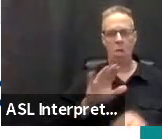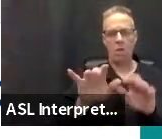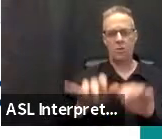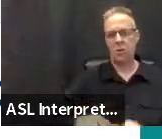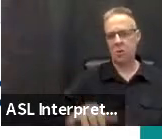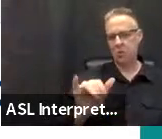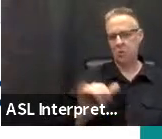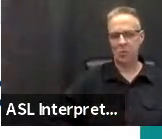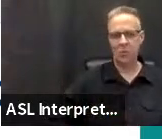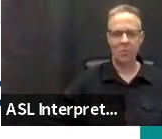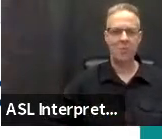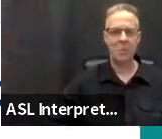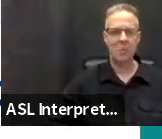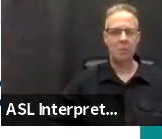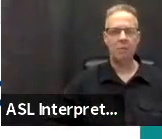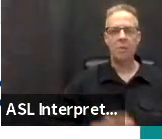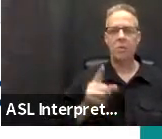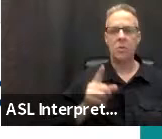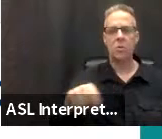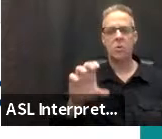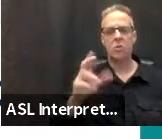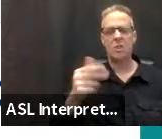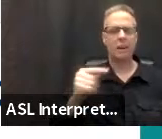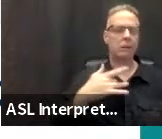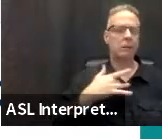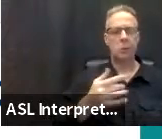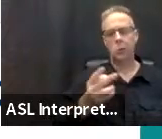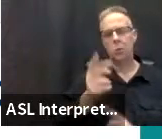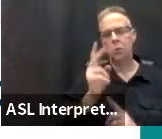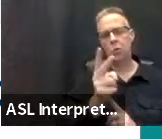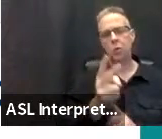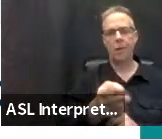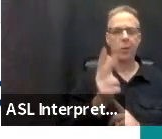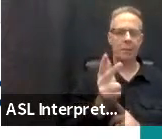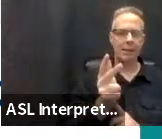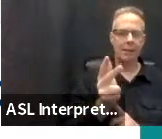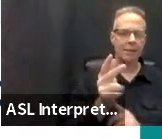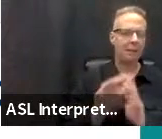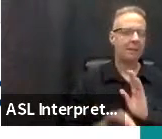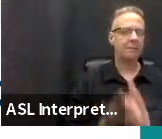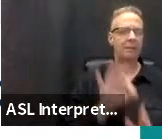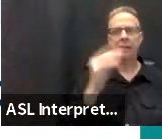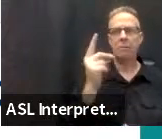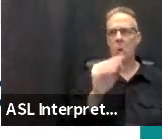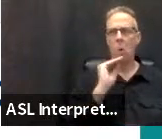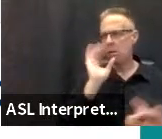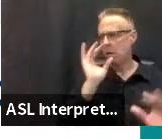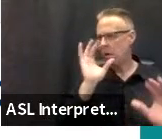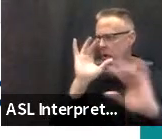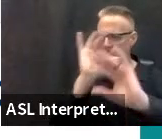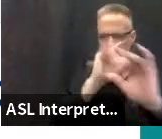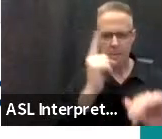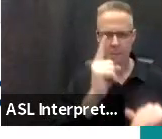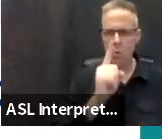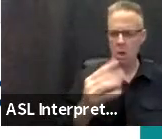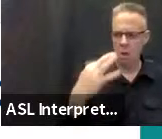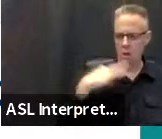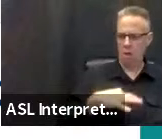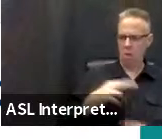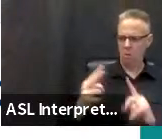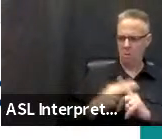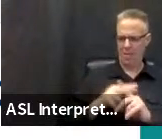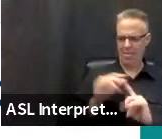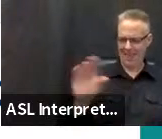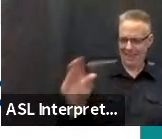So what I'd like you to do is take 2 to 3 minutes and find something in your house that is meaningful to you, that represents